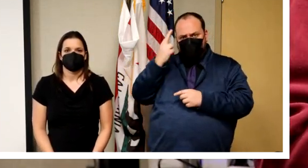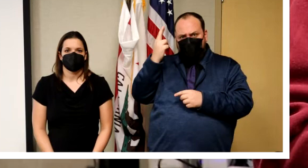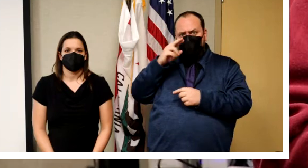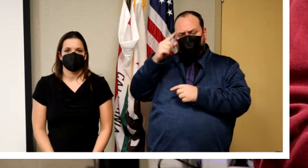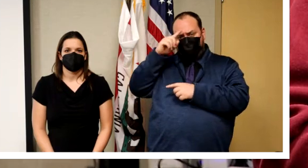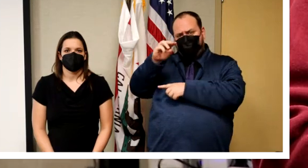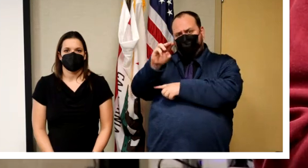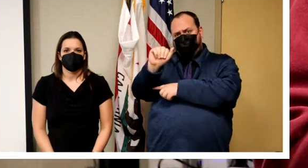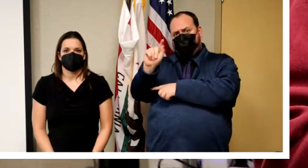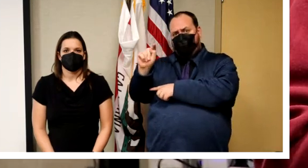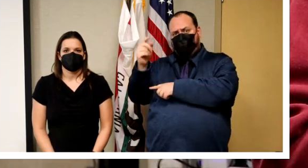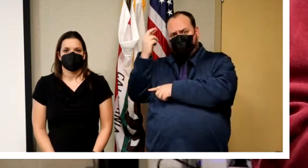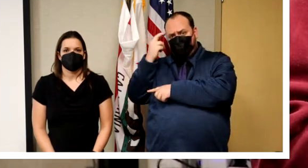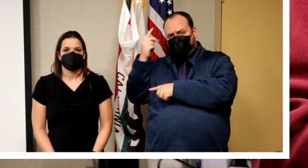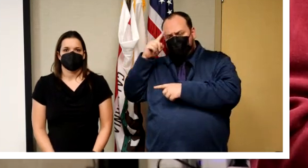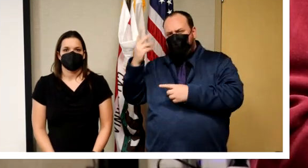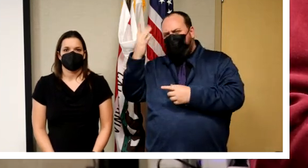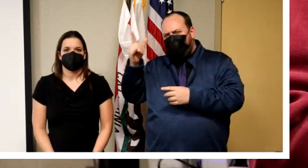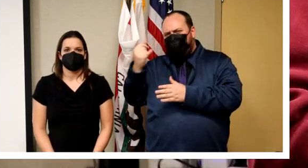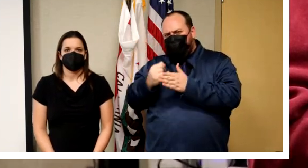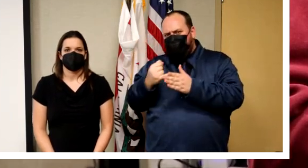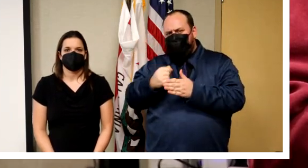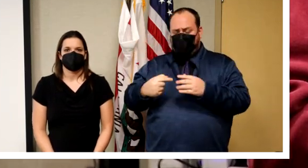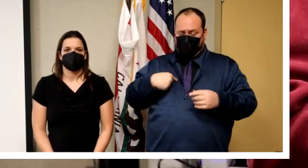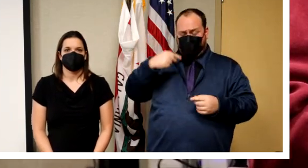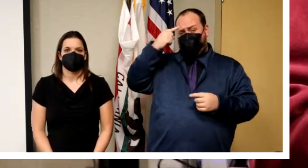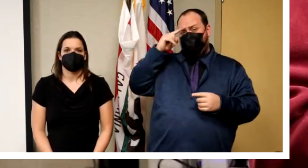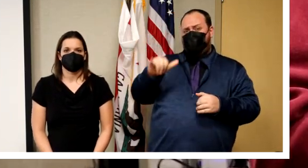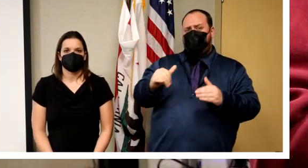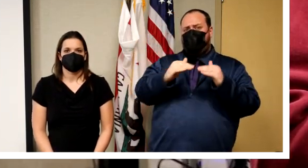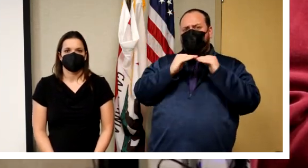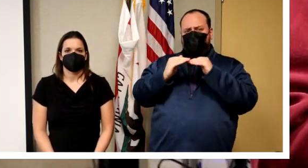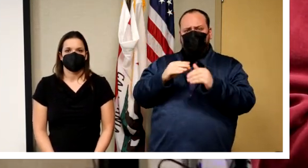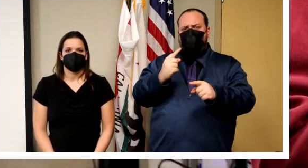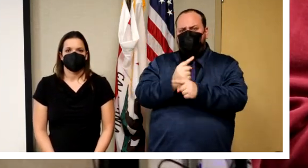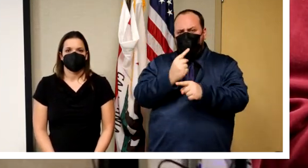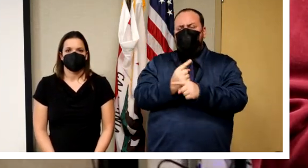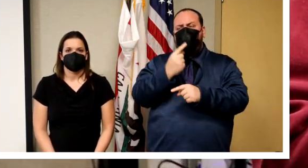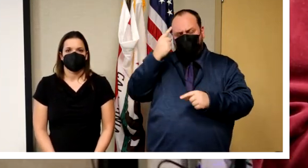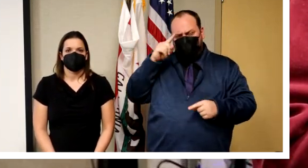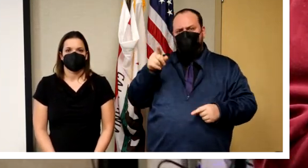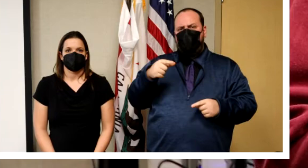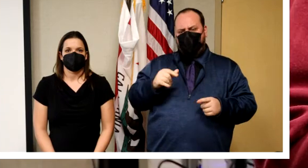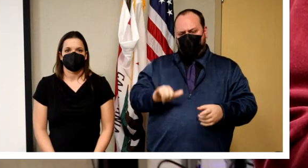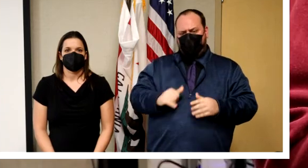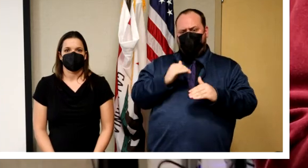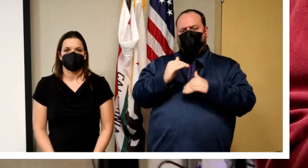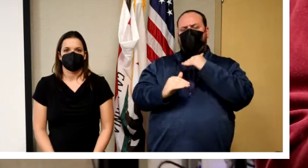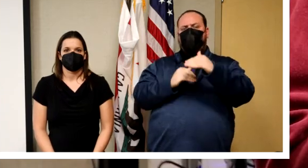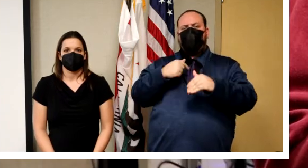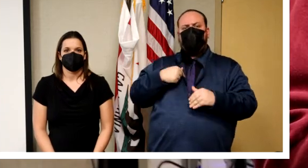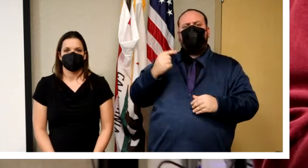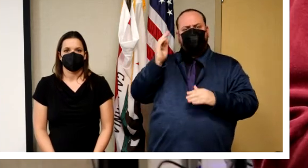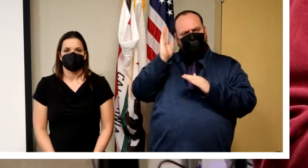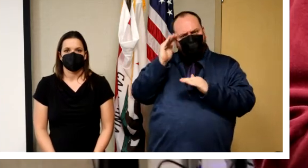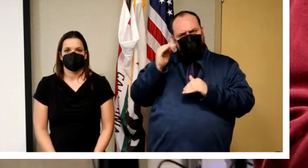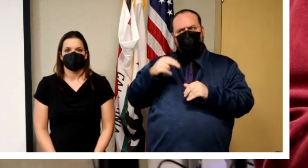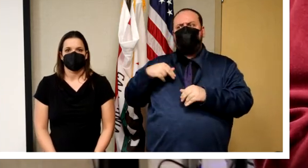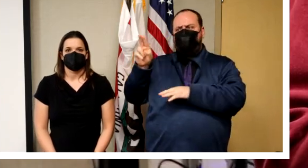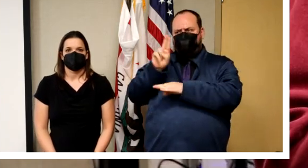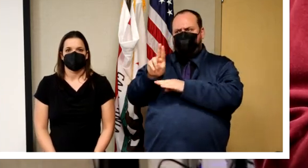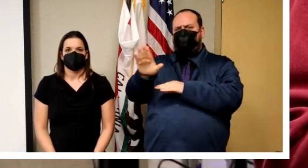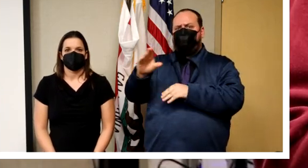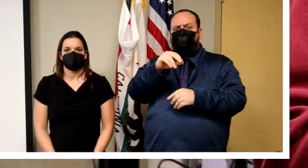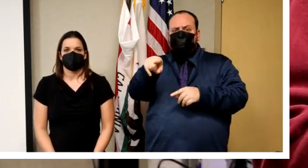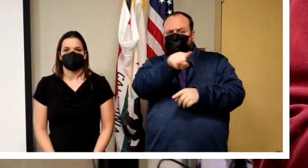going to draw. So I think that's fair and appropriate to the process that I'm expecting us to use here. And I have board